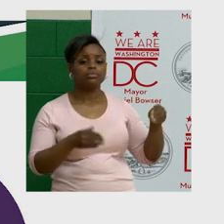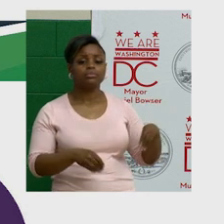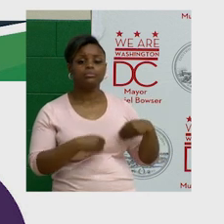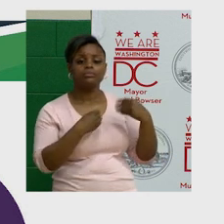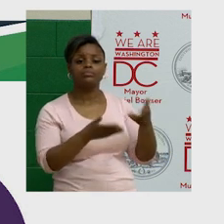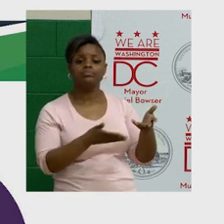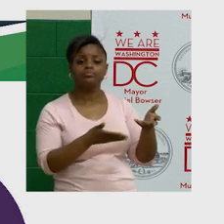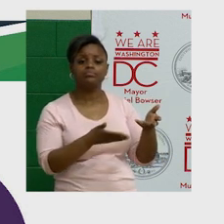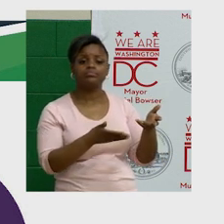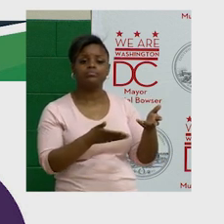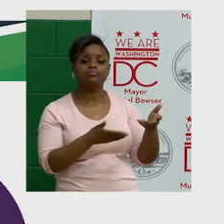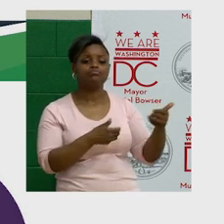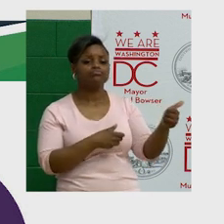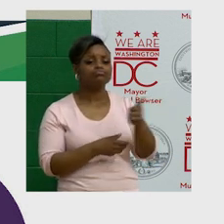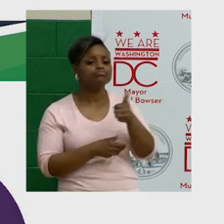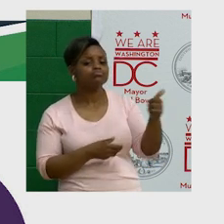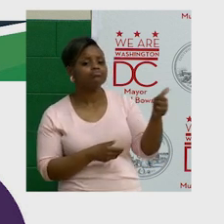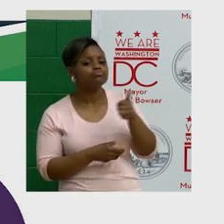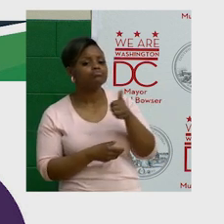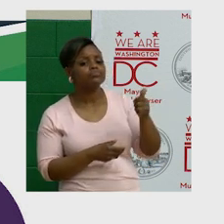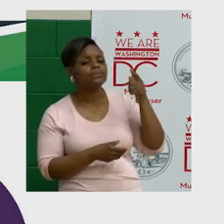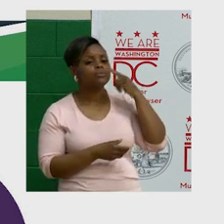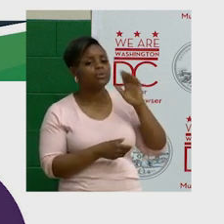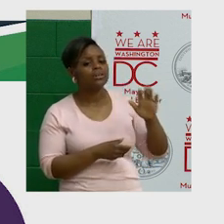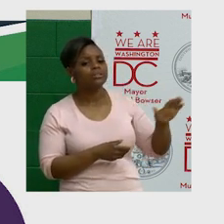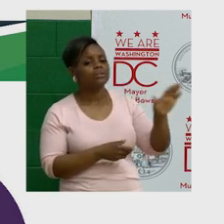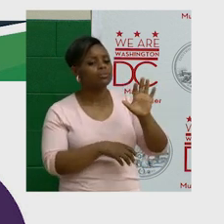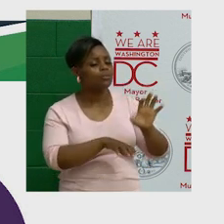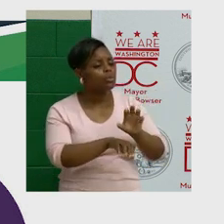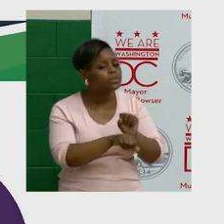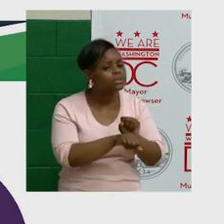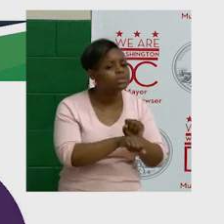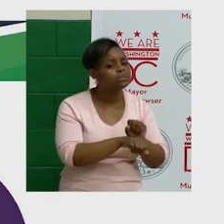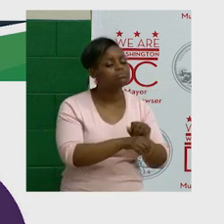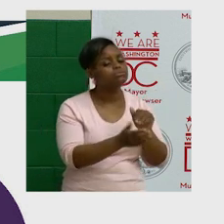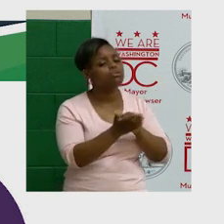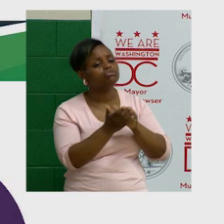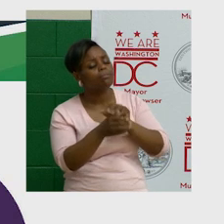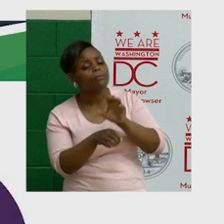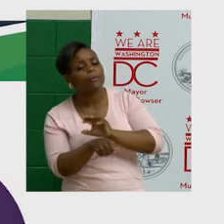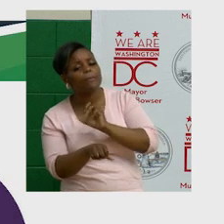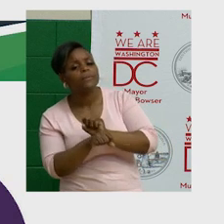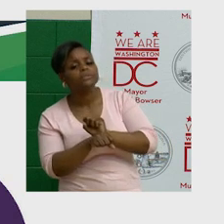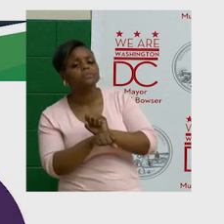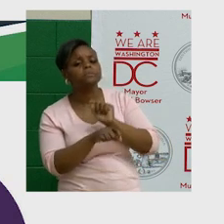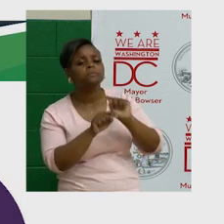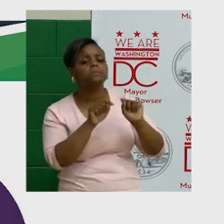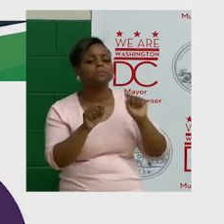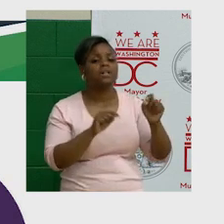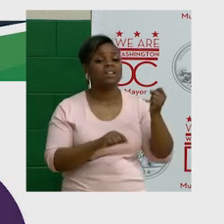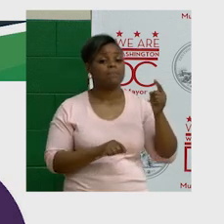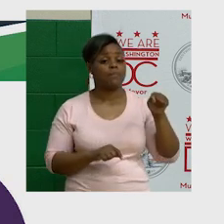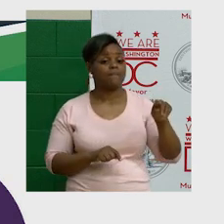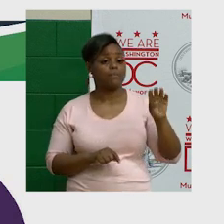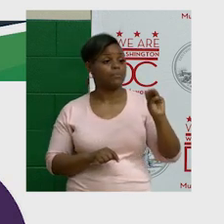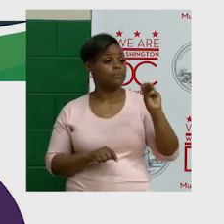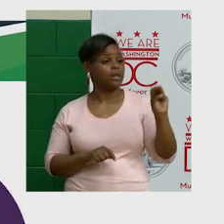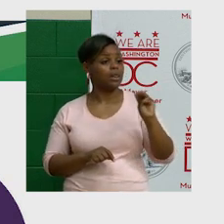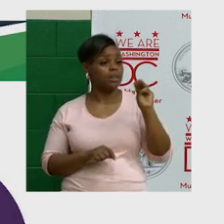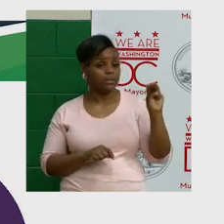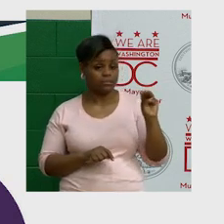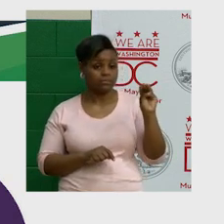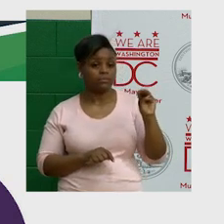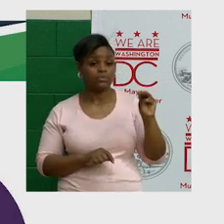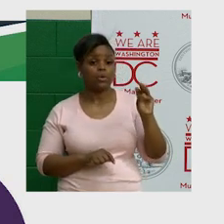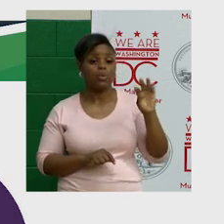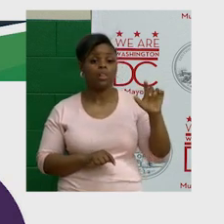257,000 rides for our seniors to make their various appointments and doctor's appointments. $11.4 million for a new wellness